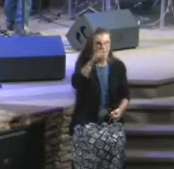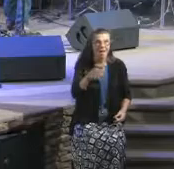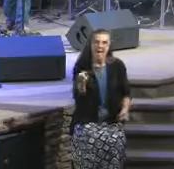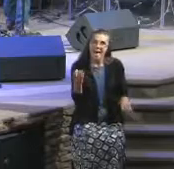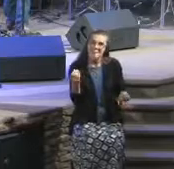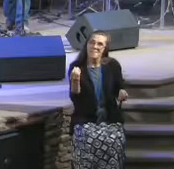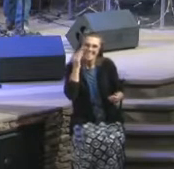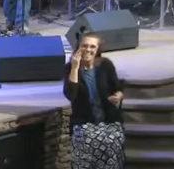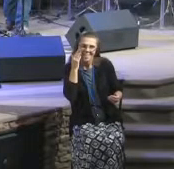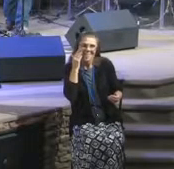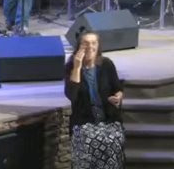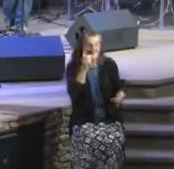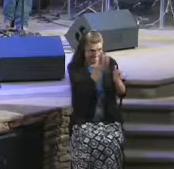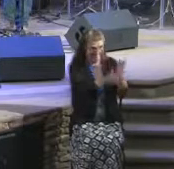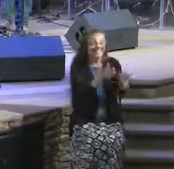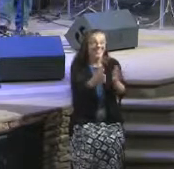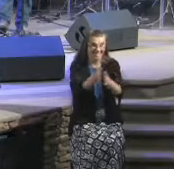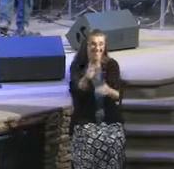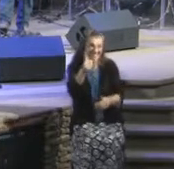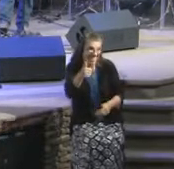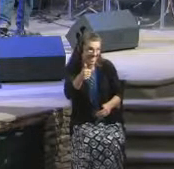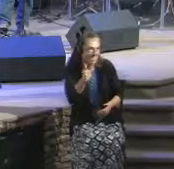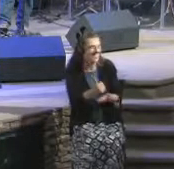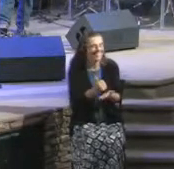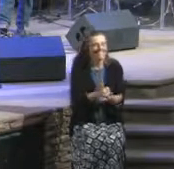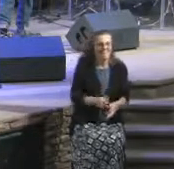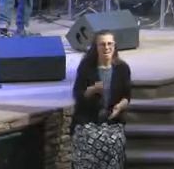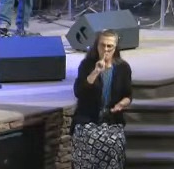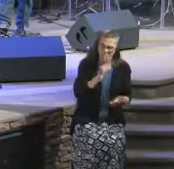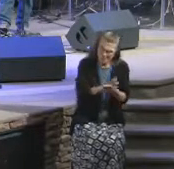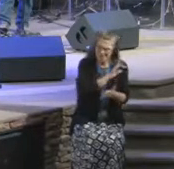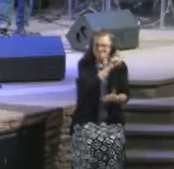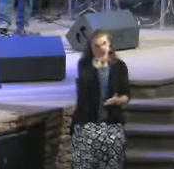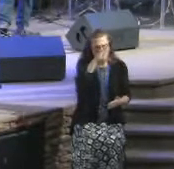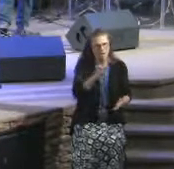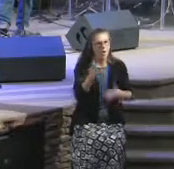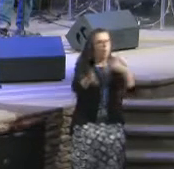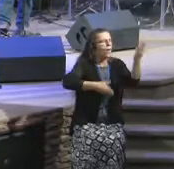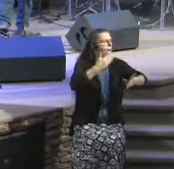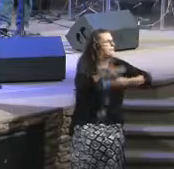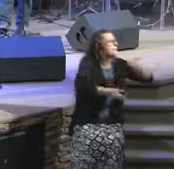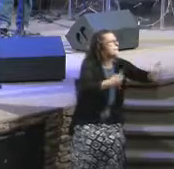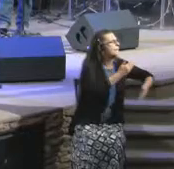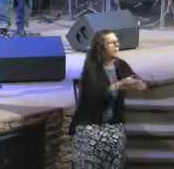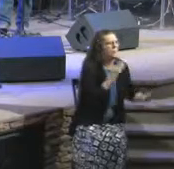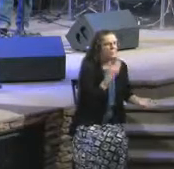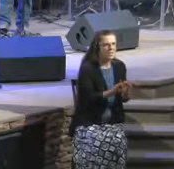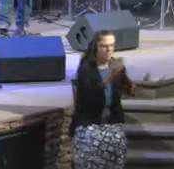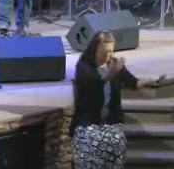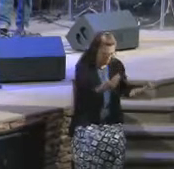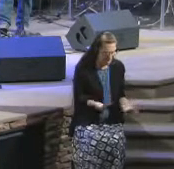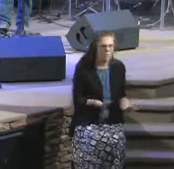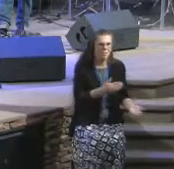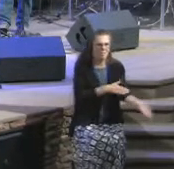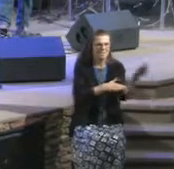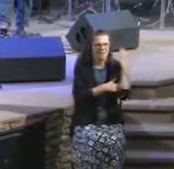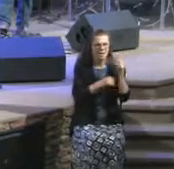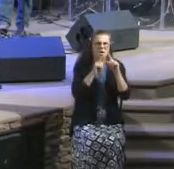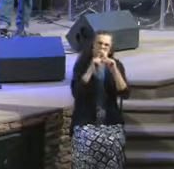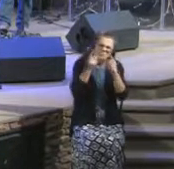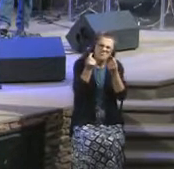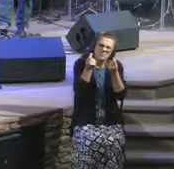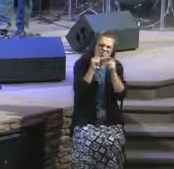knows it's decent and in order? Amen. Praise God. Welcome, welcome, welcome. Thank you for being here this morning. We got a few